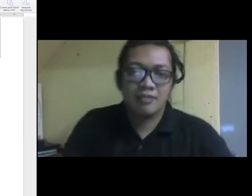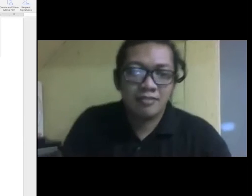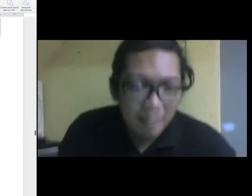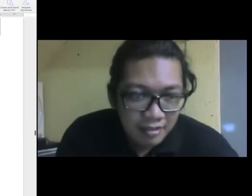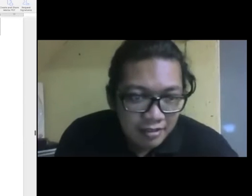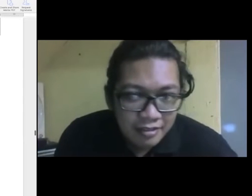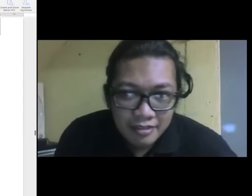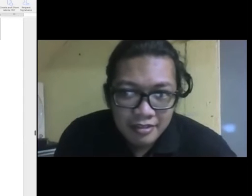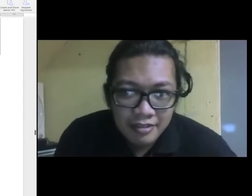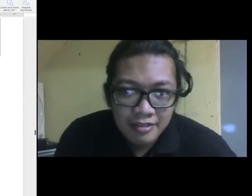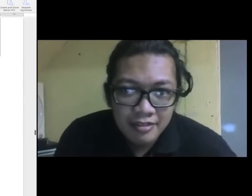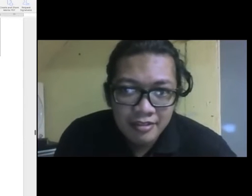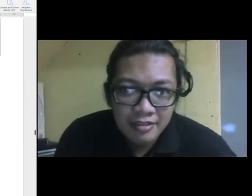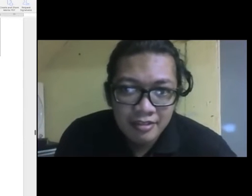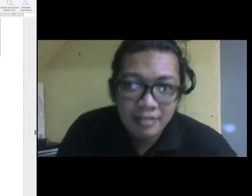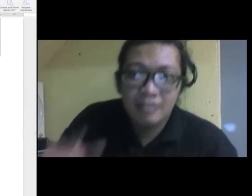ugly.